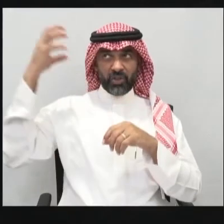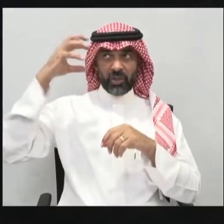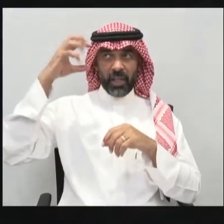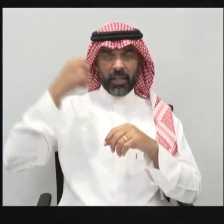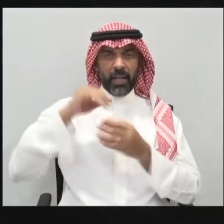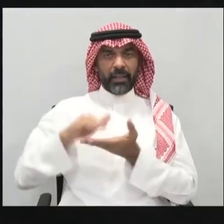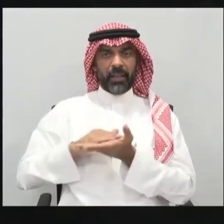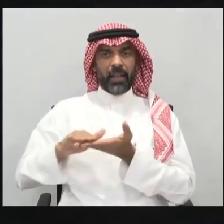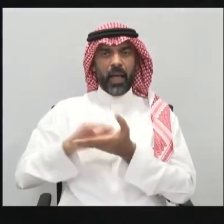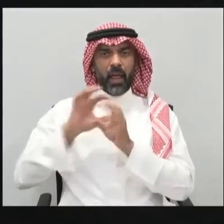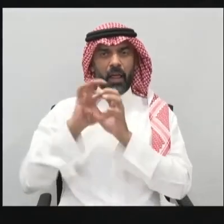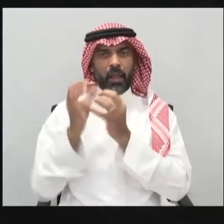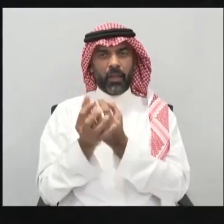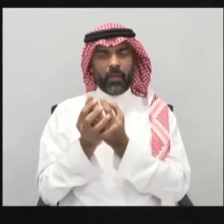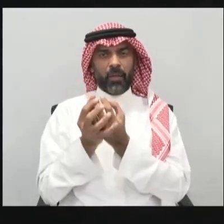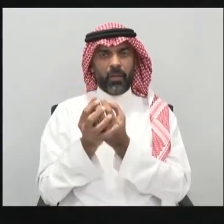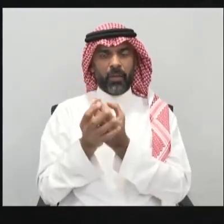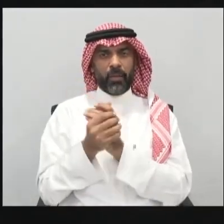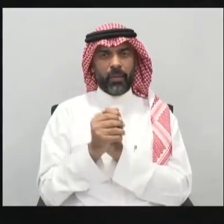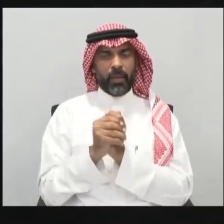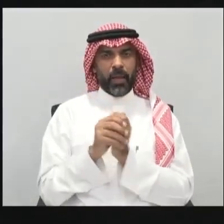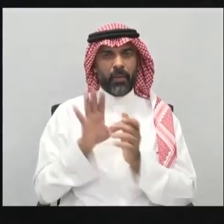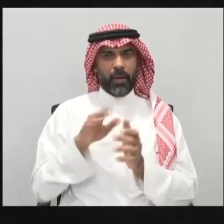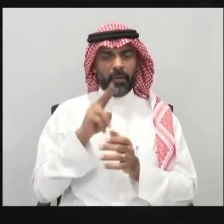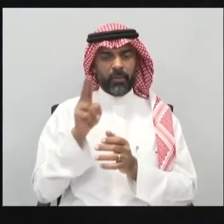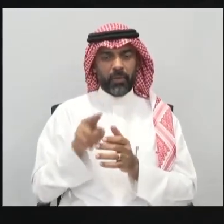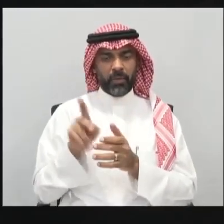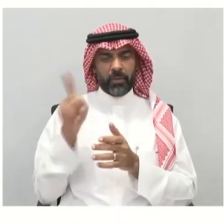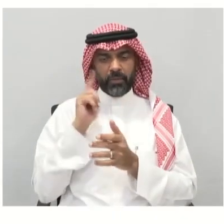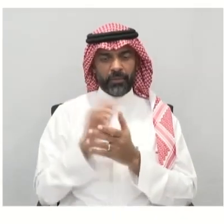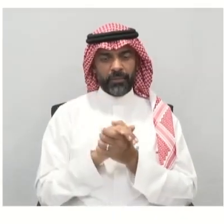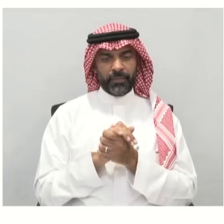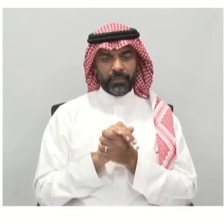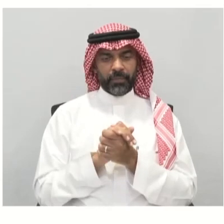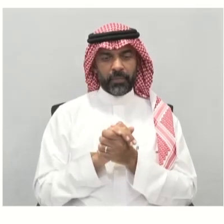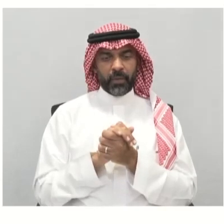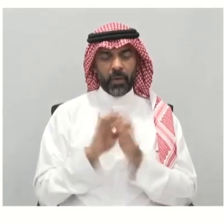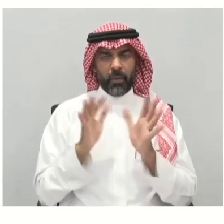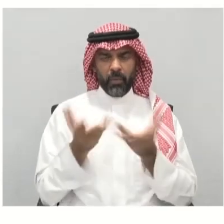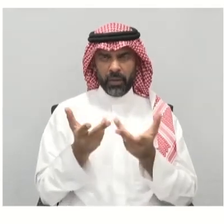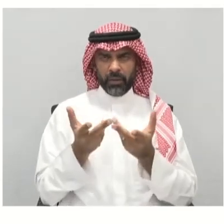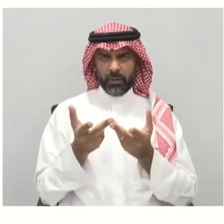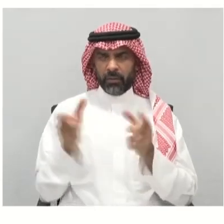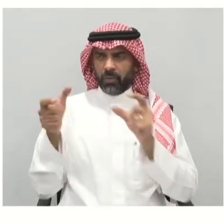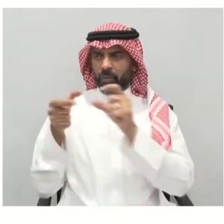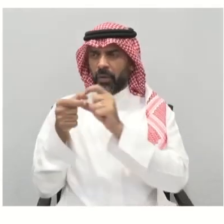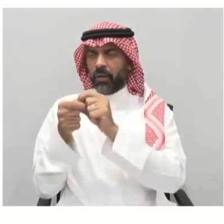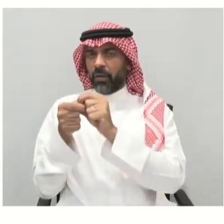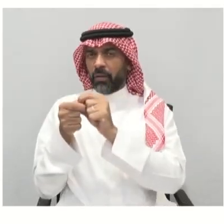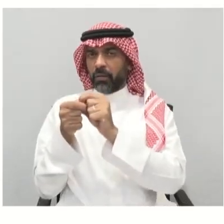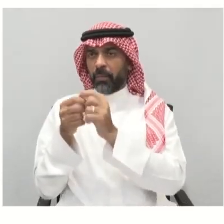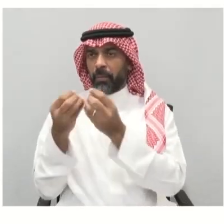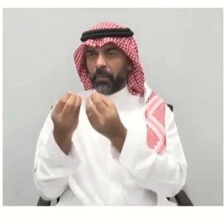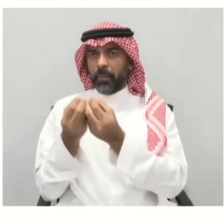We have a question. Can you read the question? It says here, what connections do you